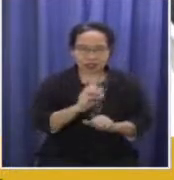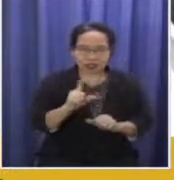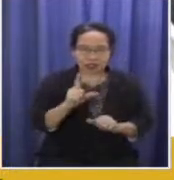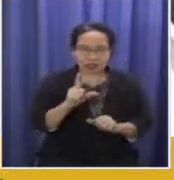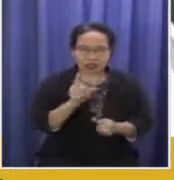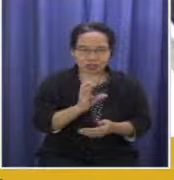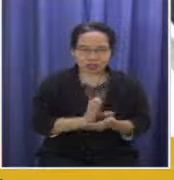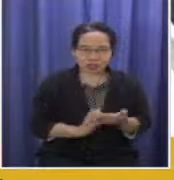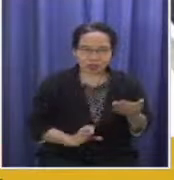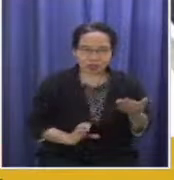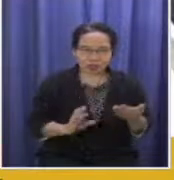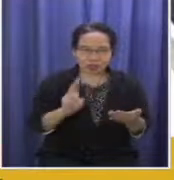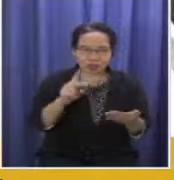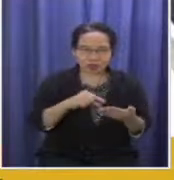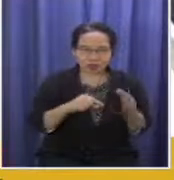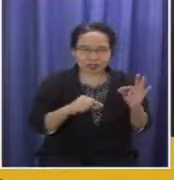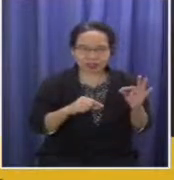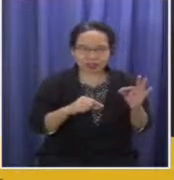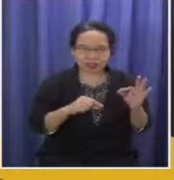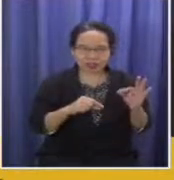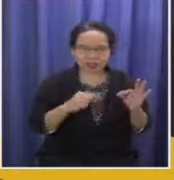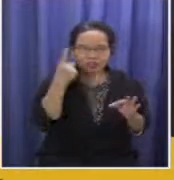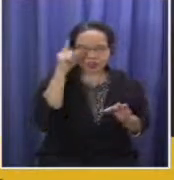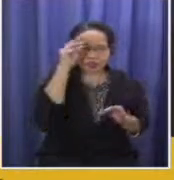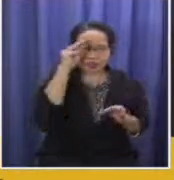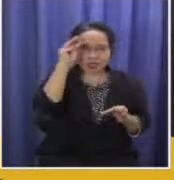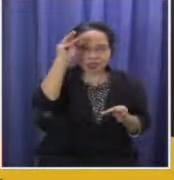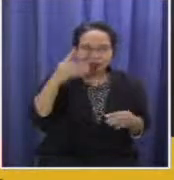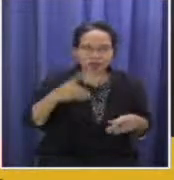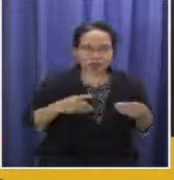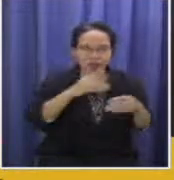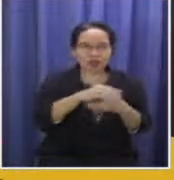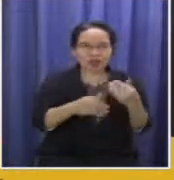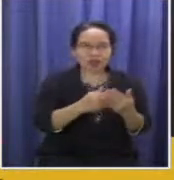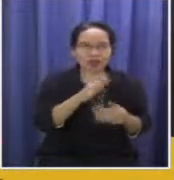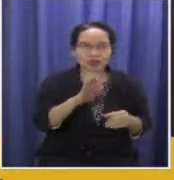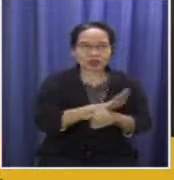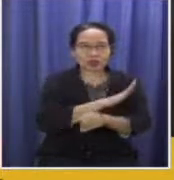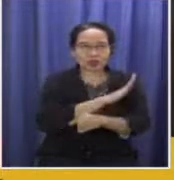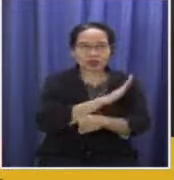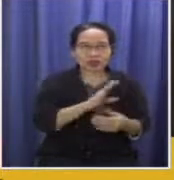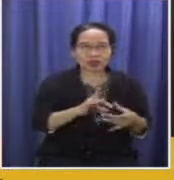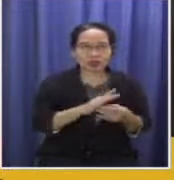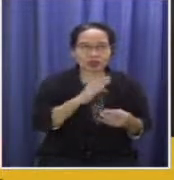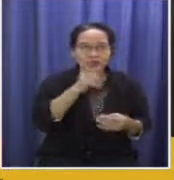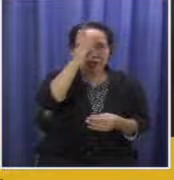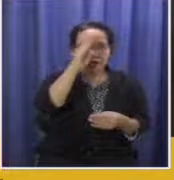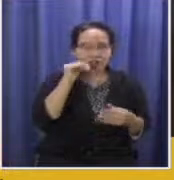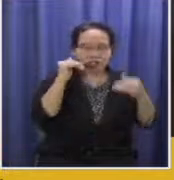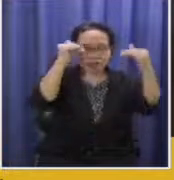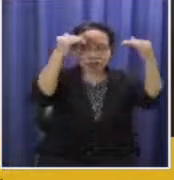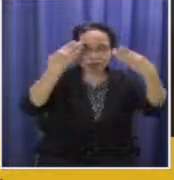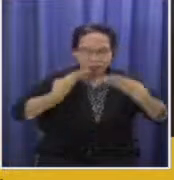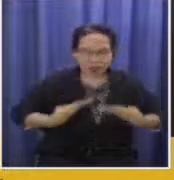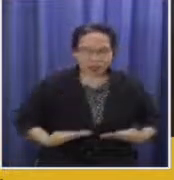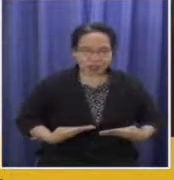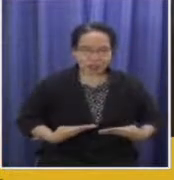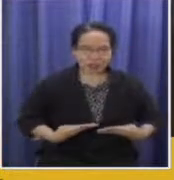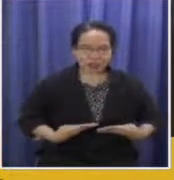Colossians 2:9. For in him dwelleth all the fullness of the Godhead